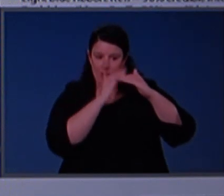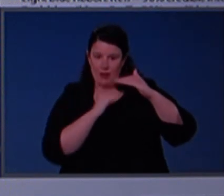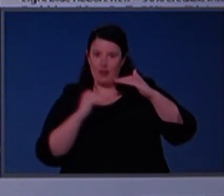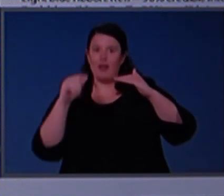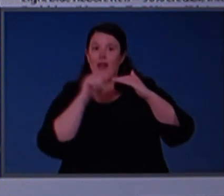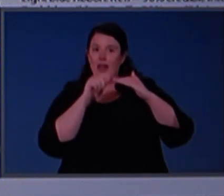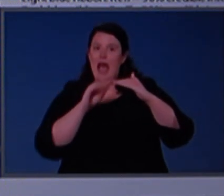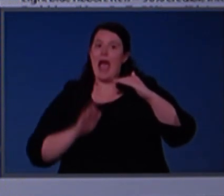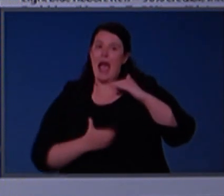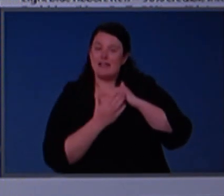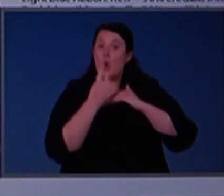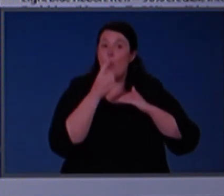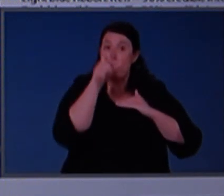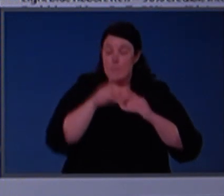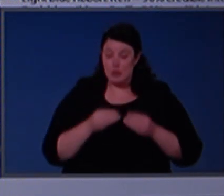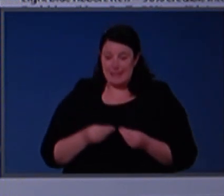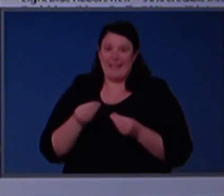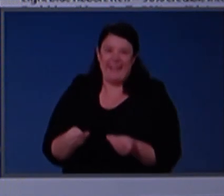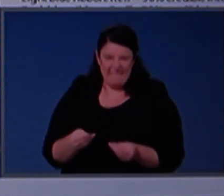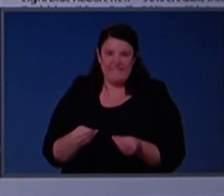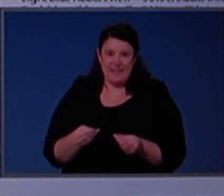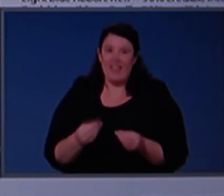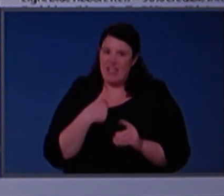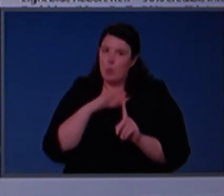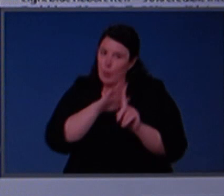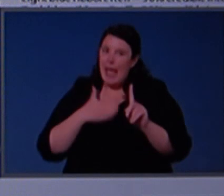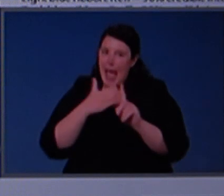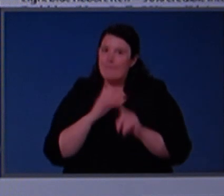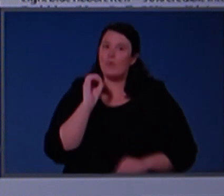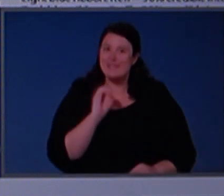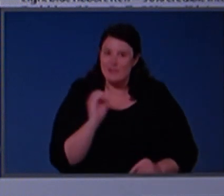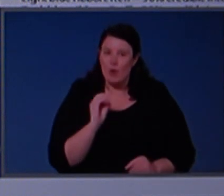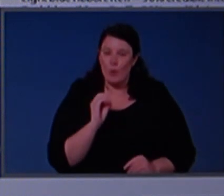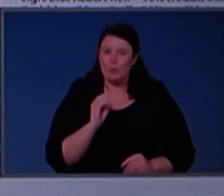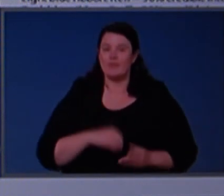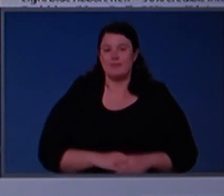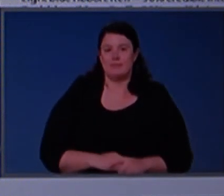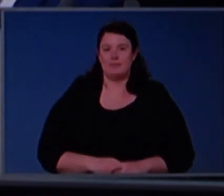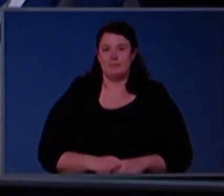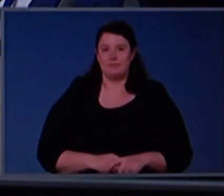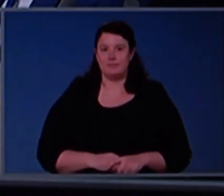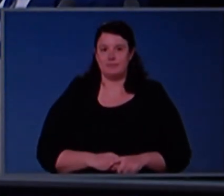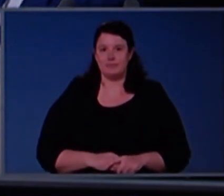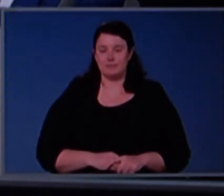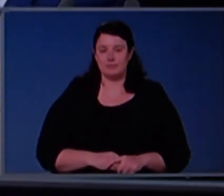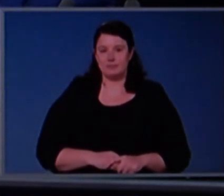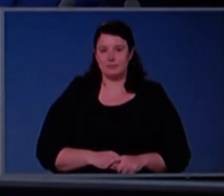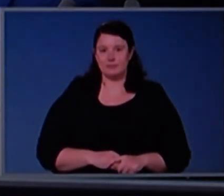talking about just those cases that have been transmitted in Australia. Now, we're not saying that